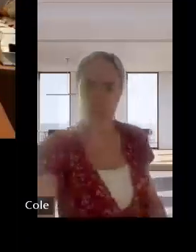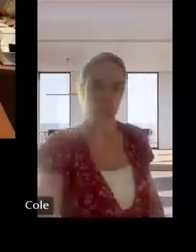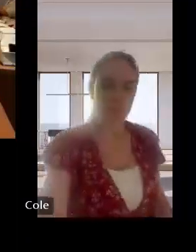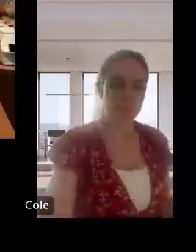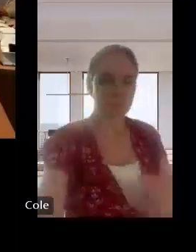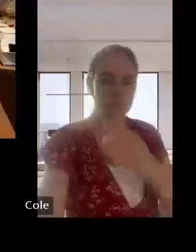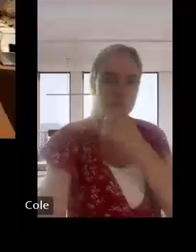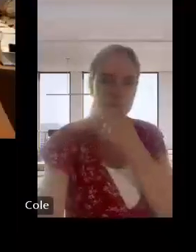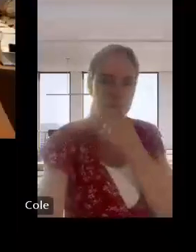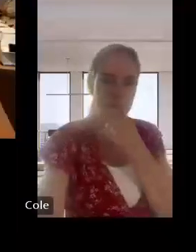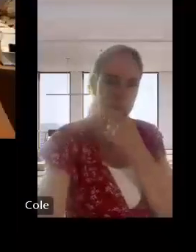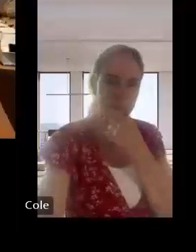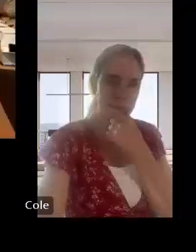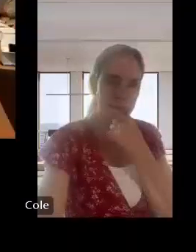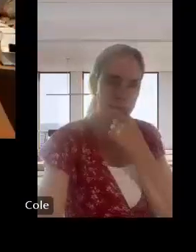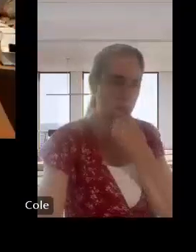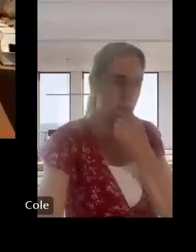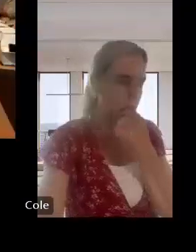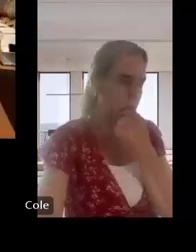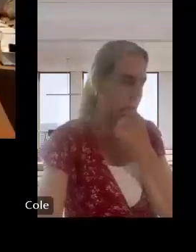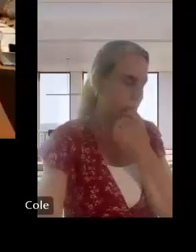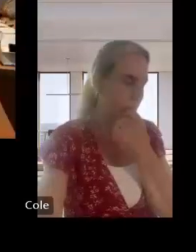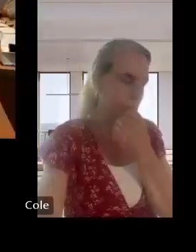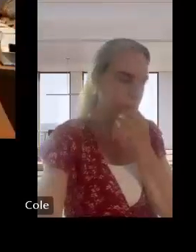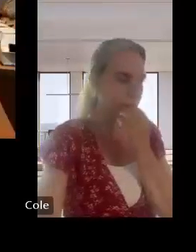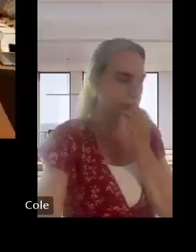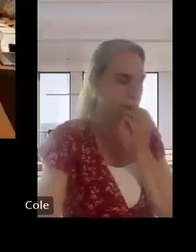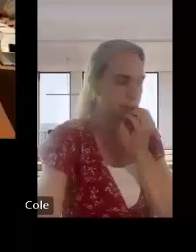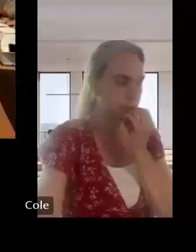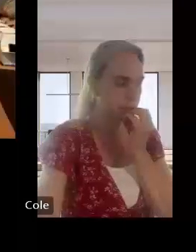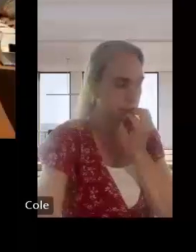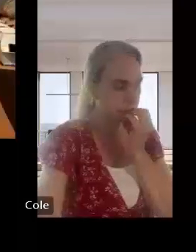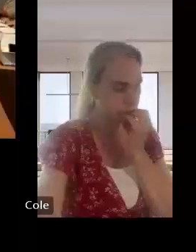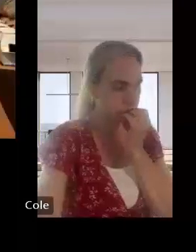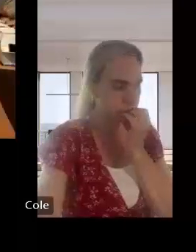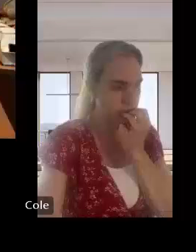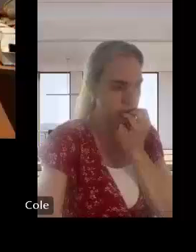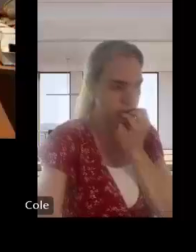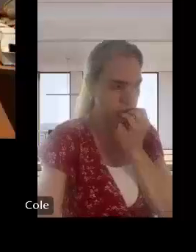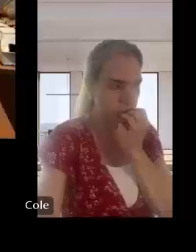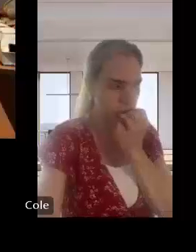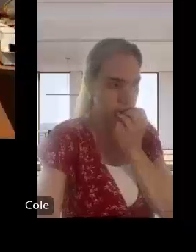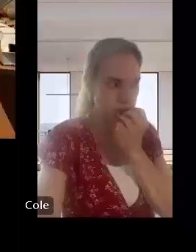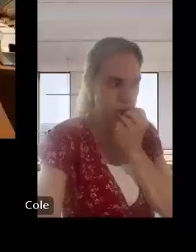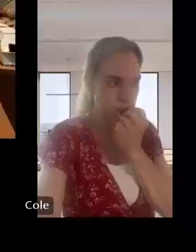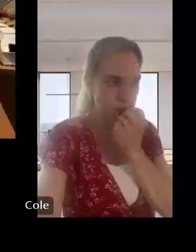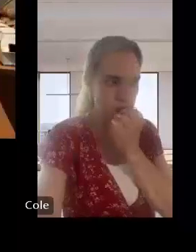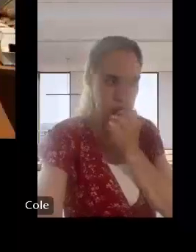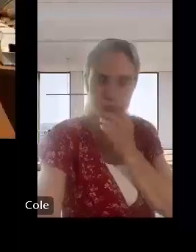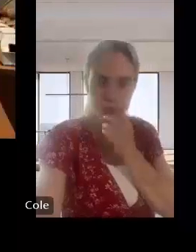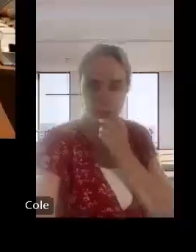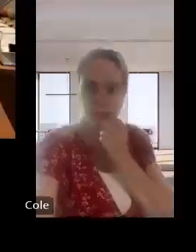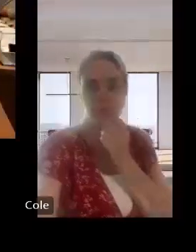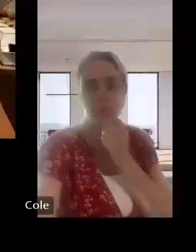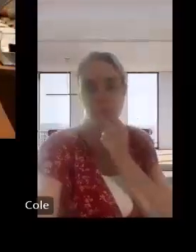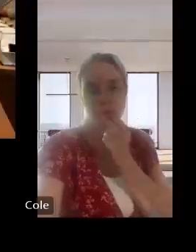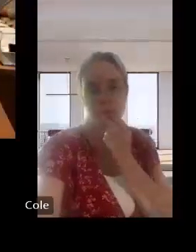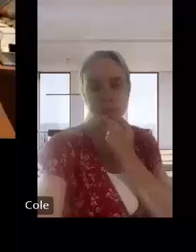the ability to do so in terms of our fiscal elements.